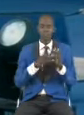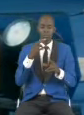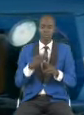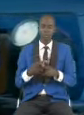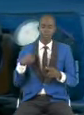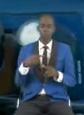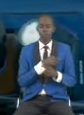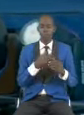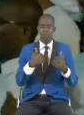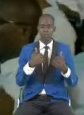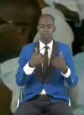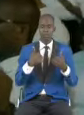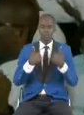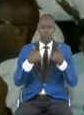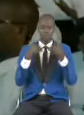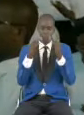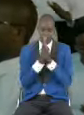we pray.